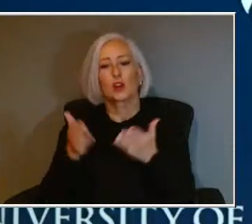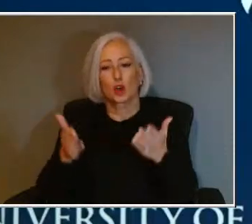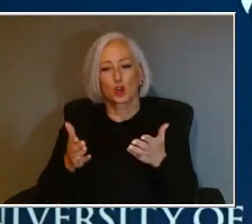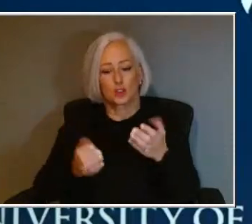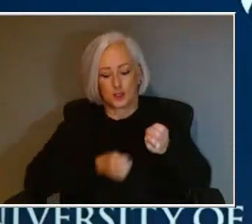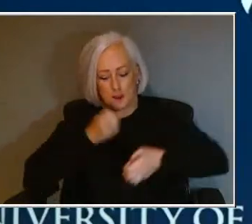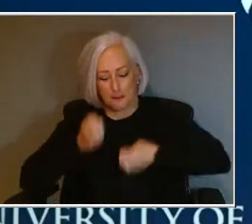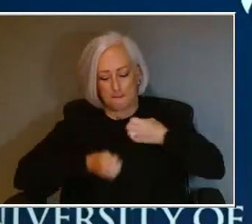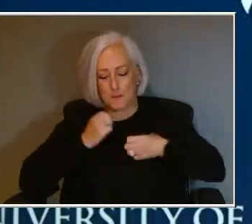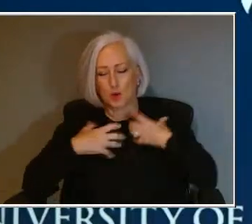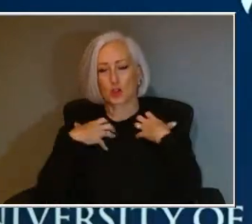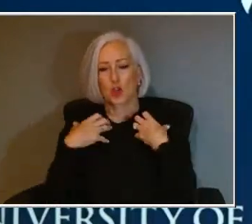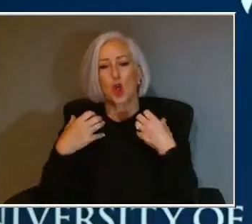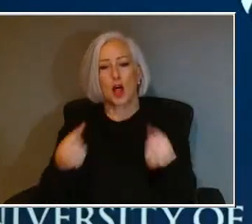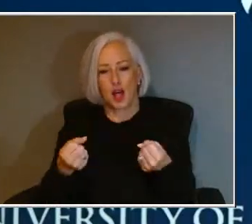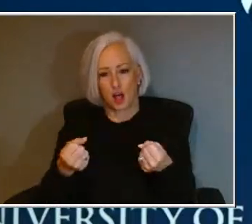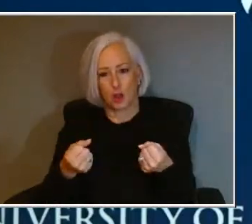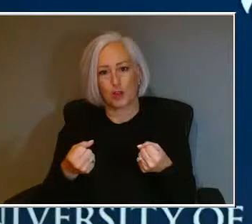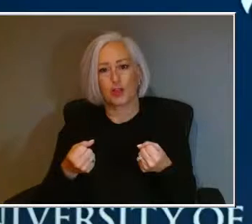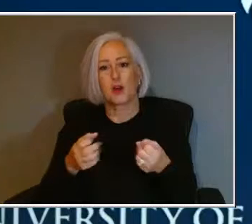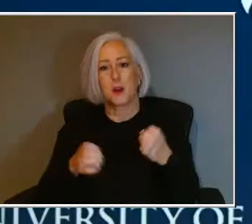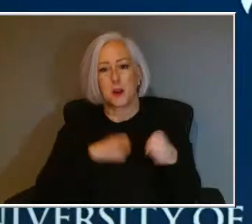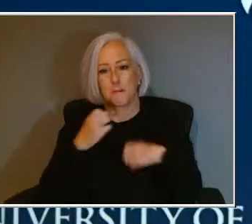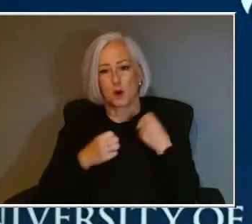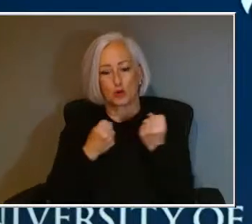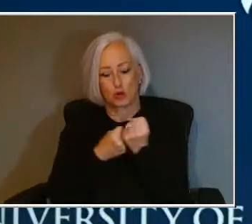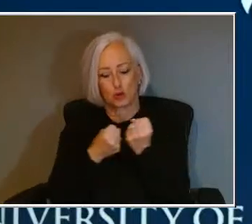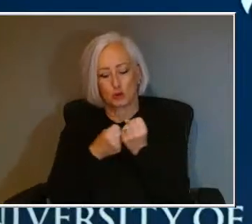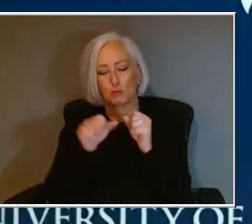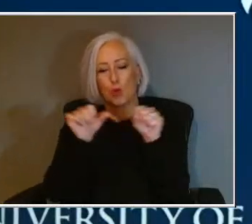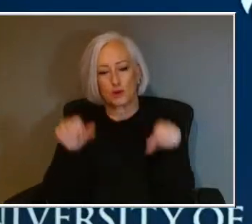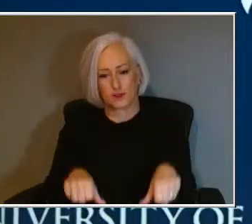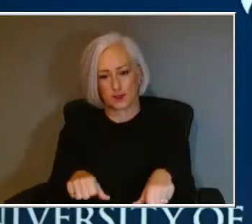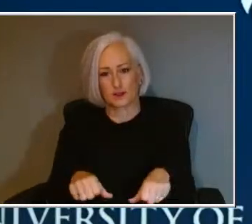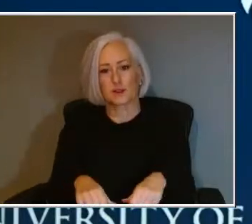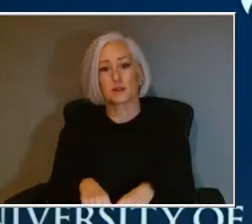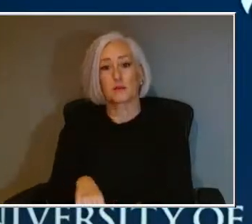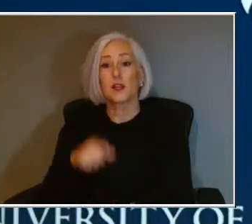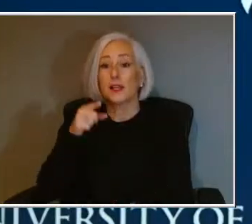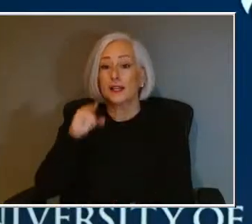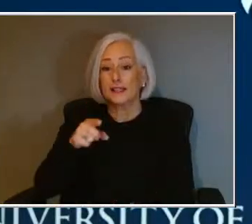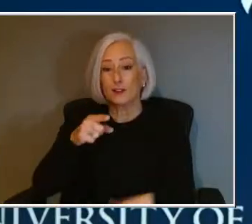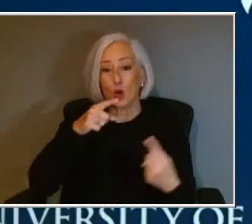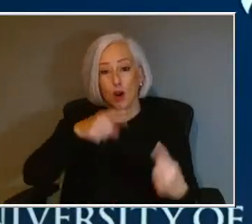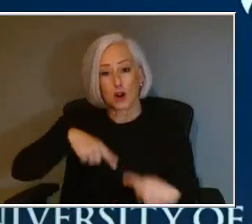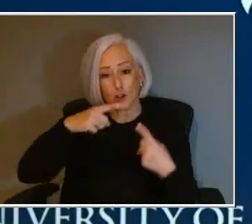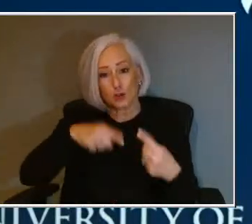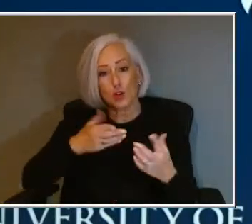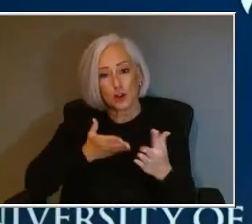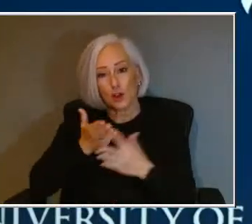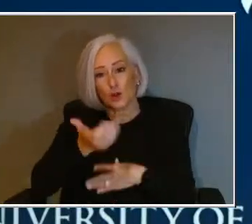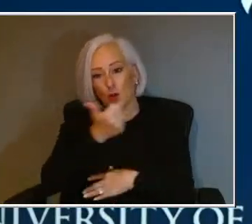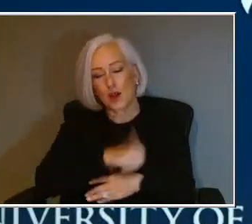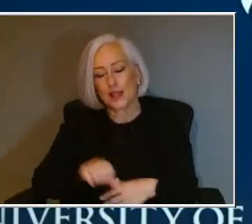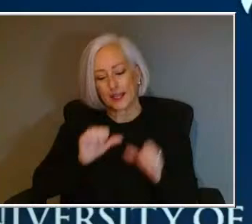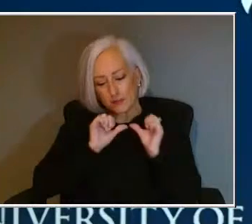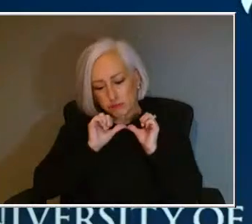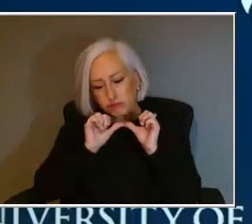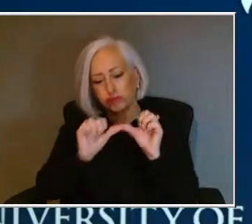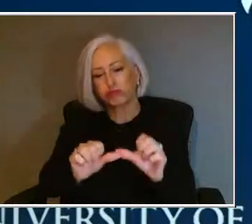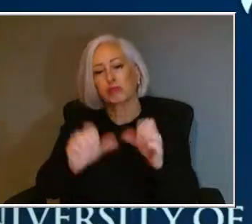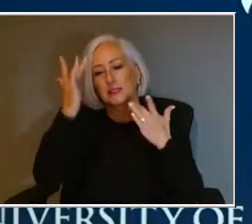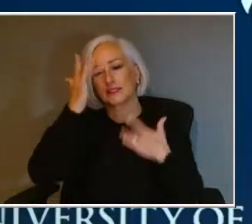and emotional support system. So definitely, if you are fighting through any chronic disease, let's say be